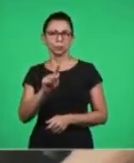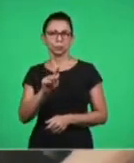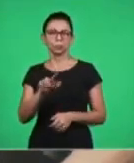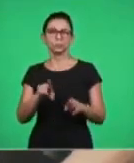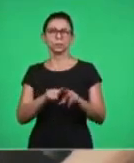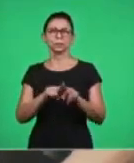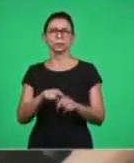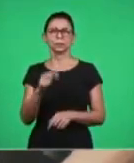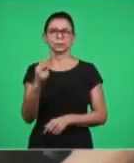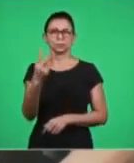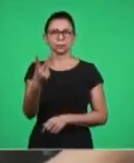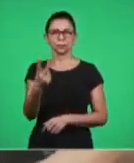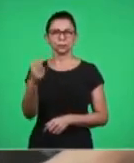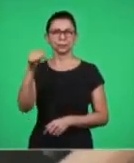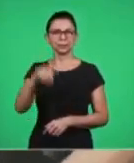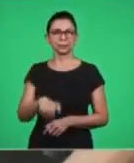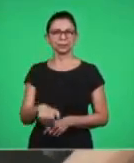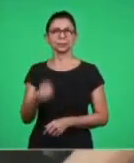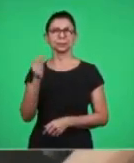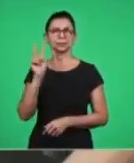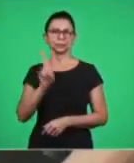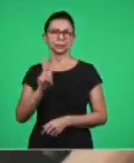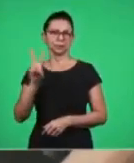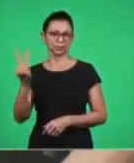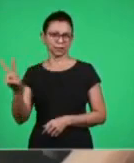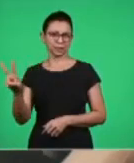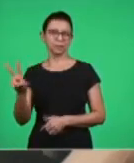boroughs of the periphery of Vila Velha,